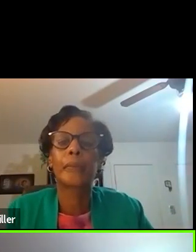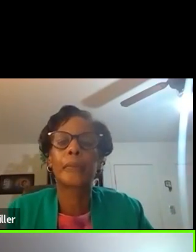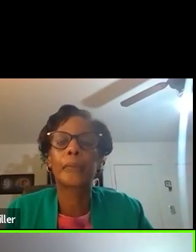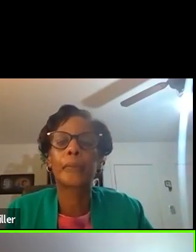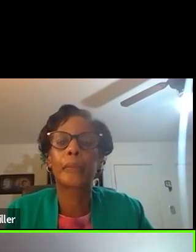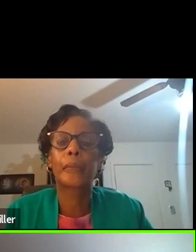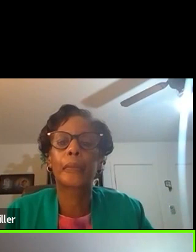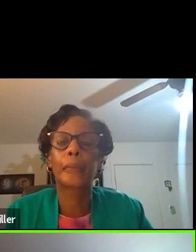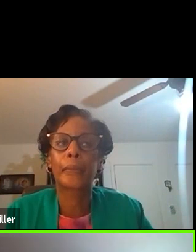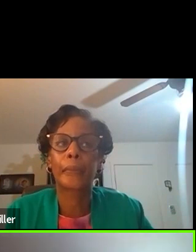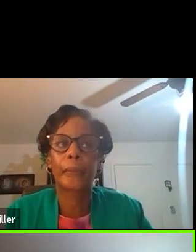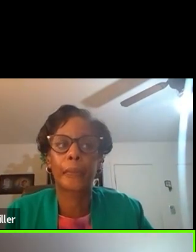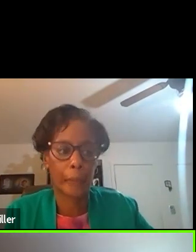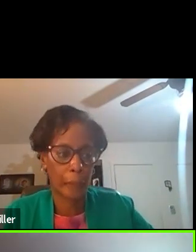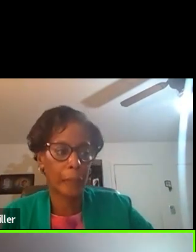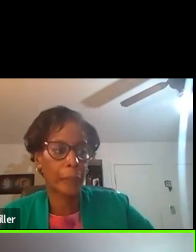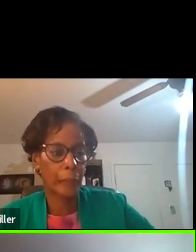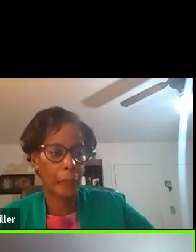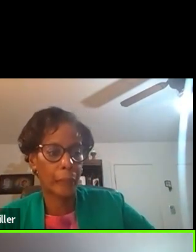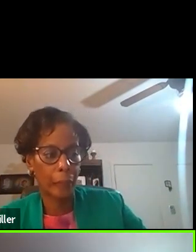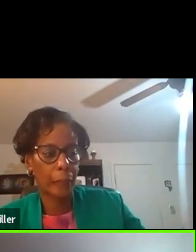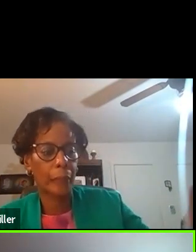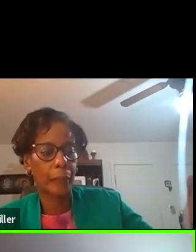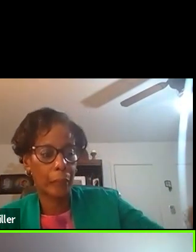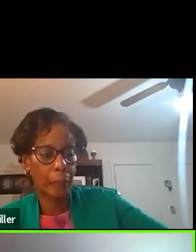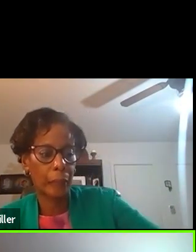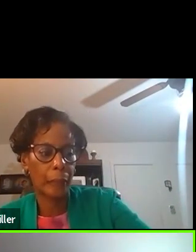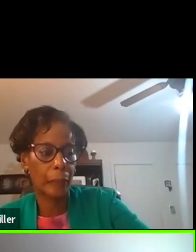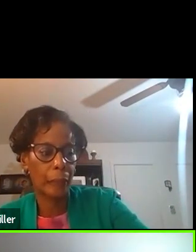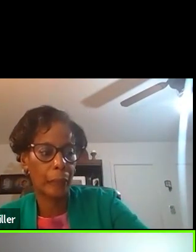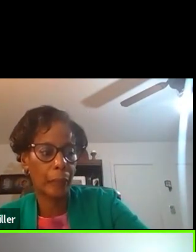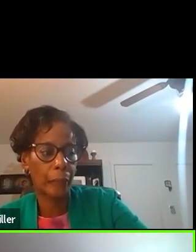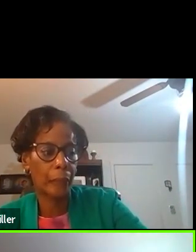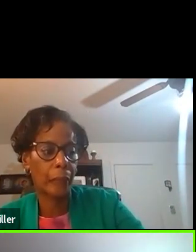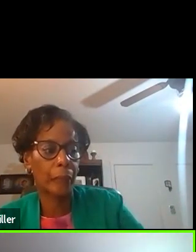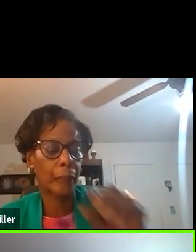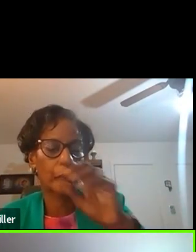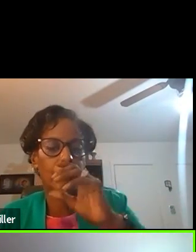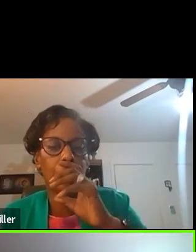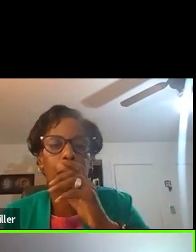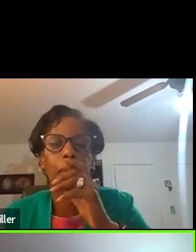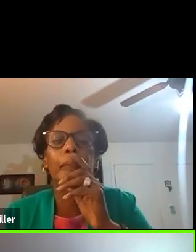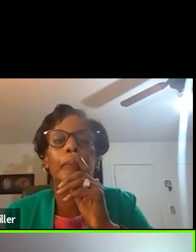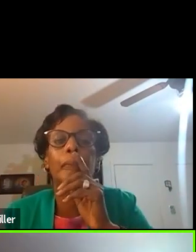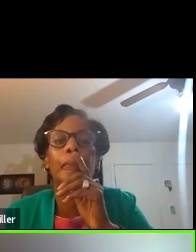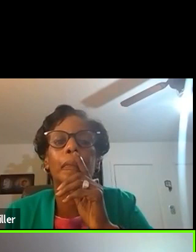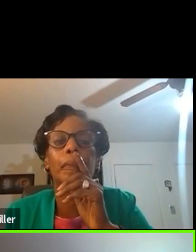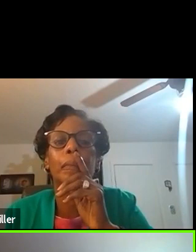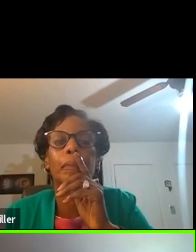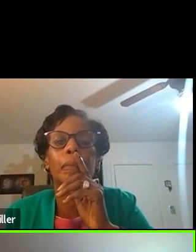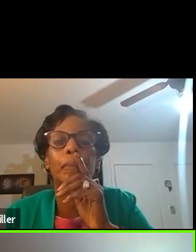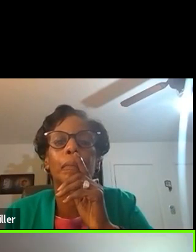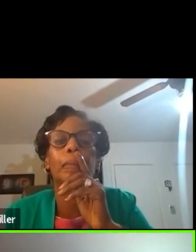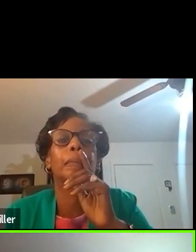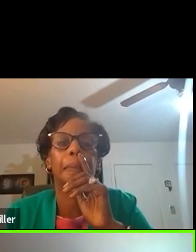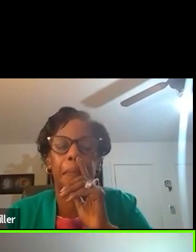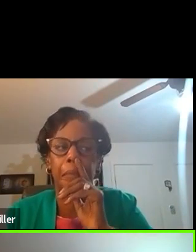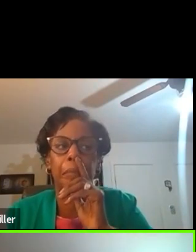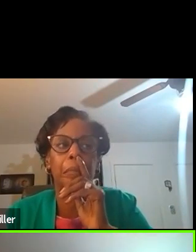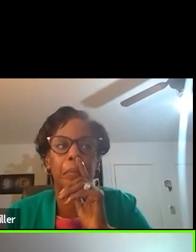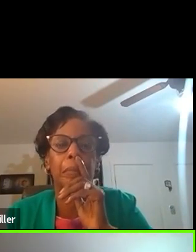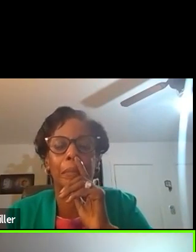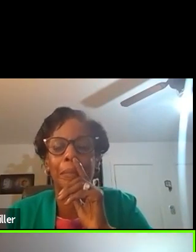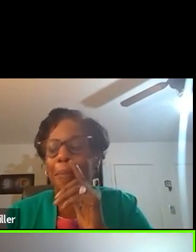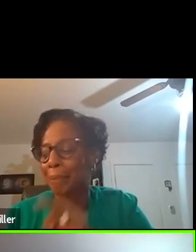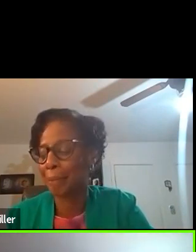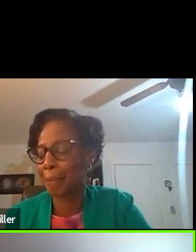it out and submit it back to Francis, Amanda, and myself. Then we'll bring those forward as an action item on the next agenda. Okay.